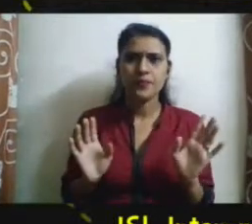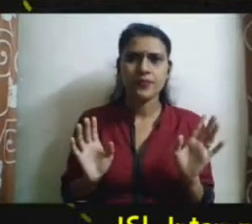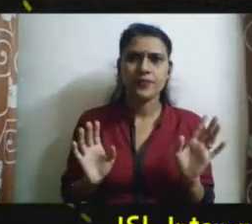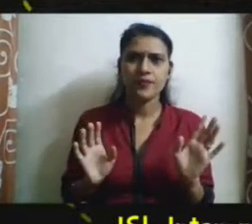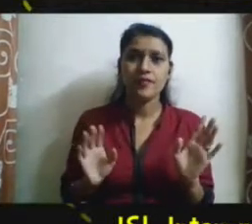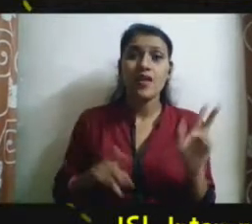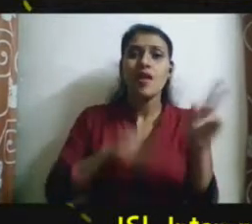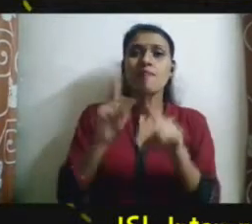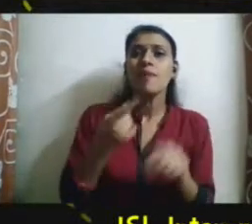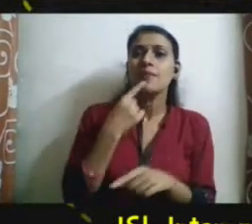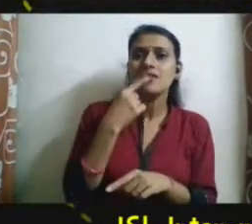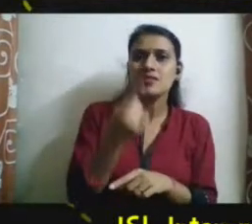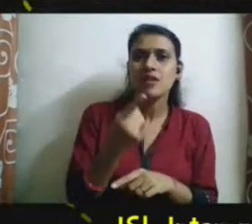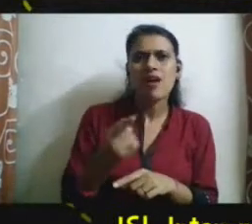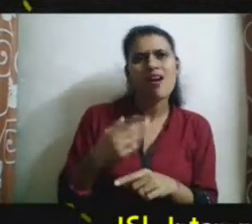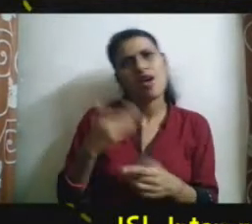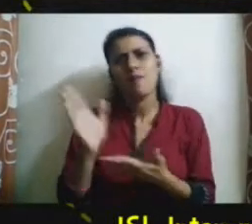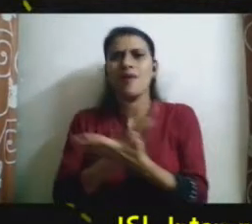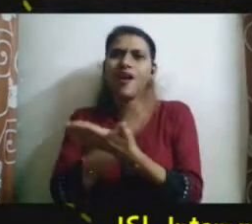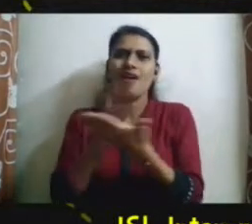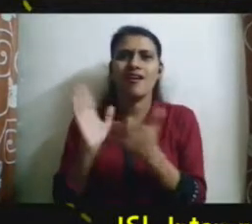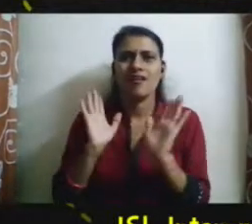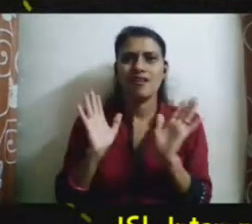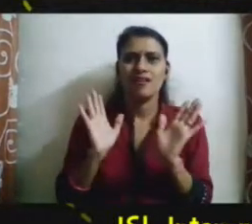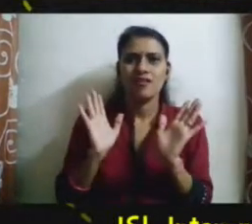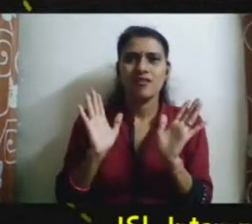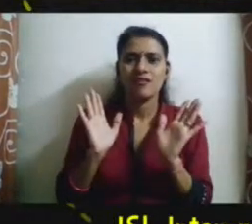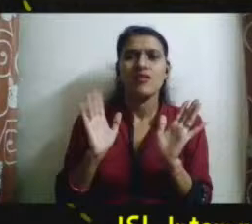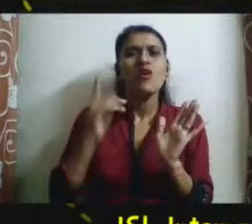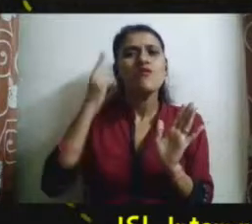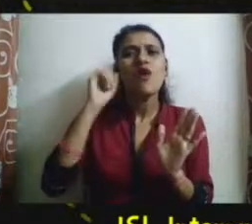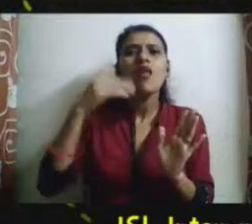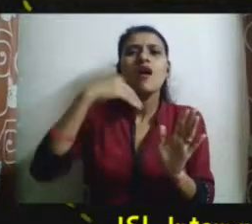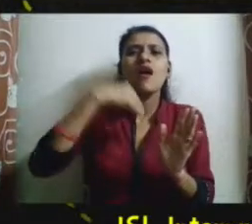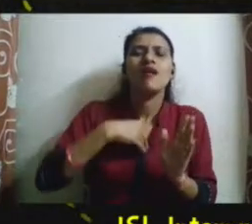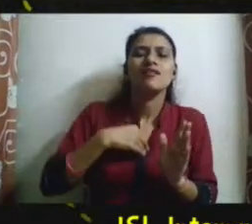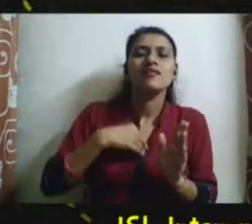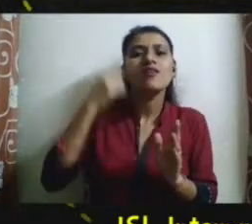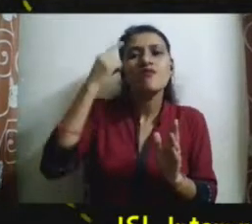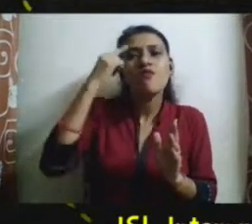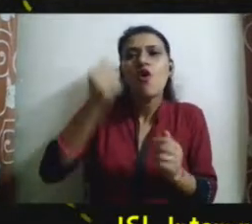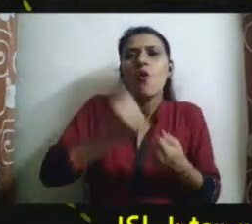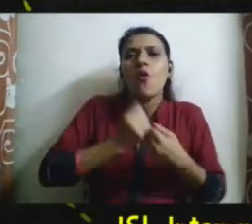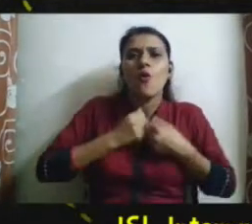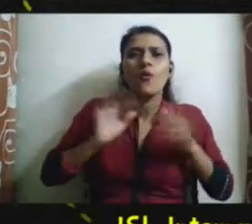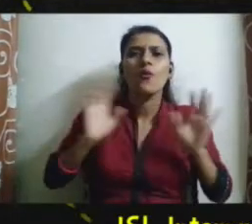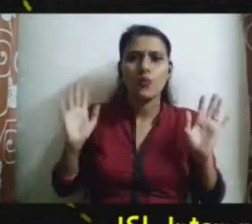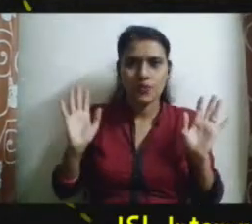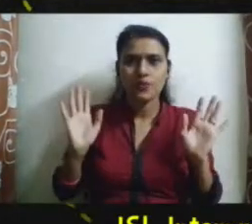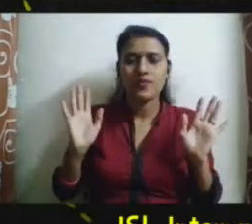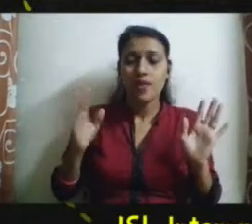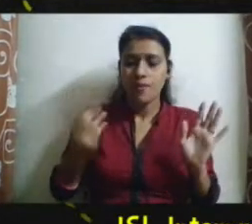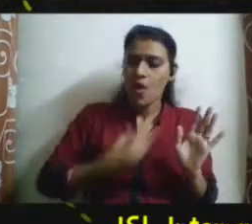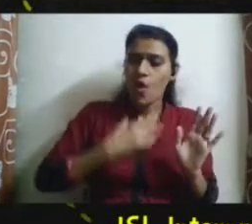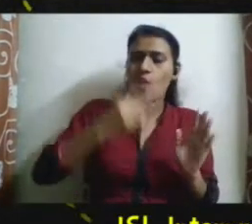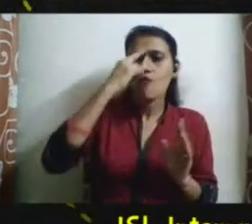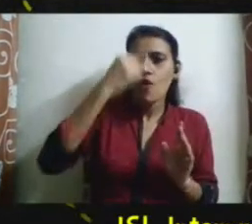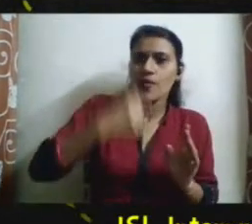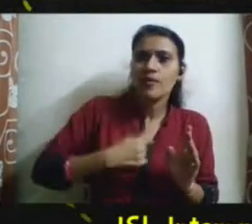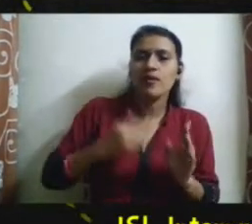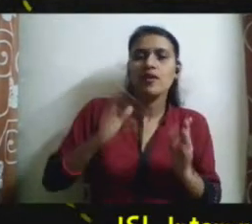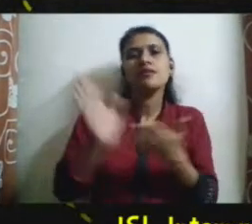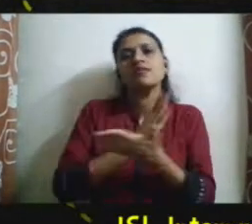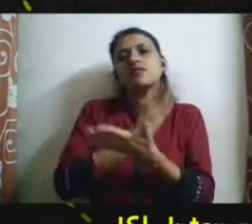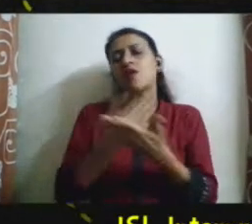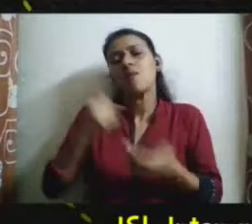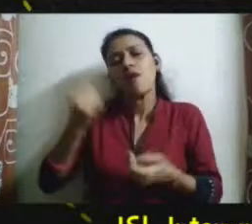say, "Hum gaate hain, lekin swantah sukhaye ke liye." So it is for my own pleasure, for my own peace, for